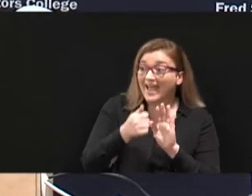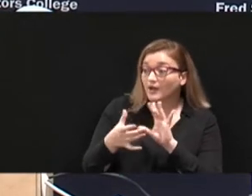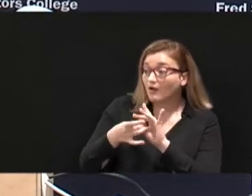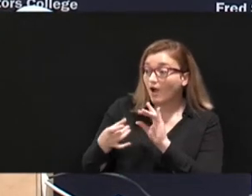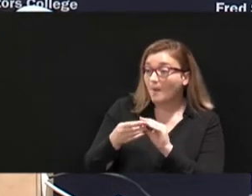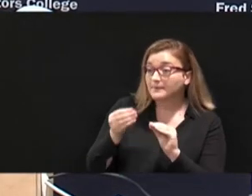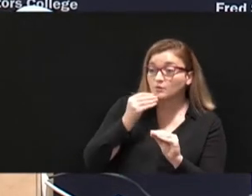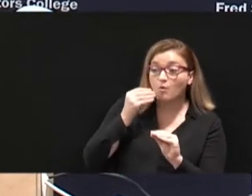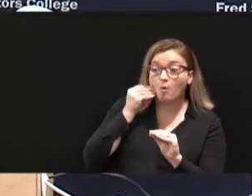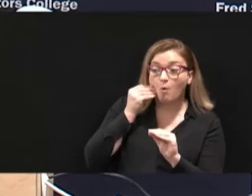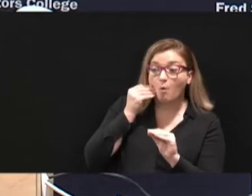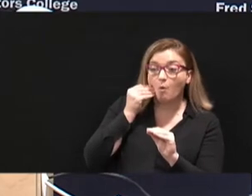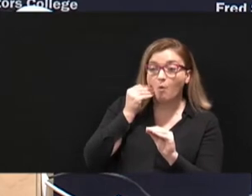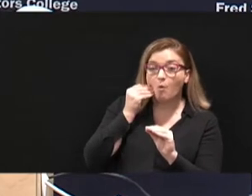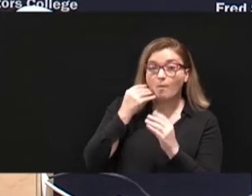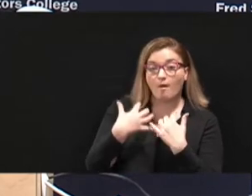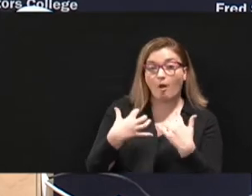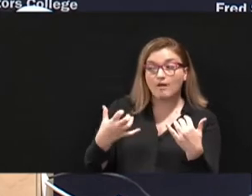home?